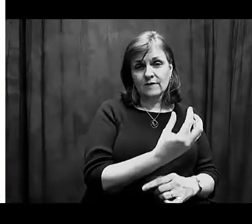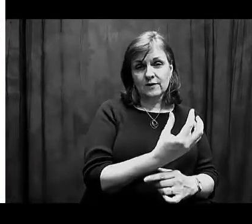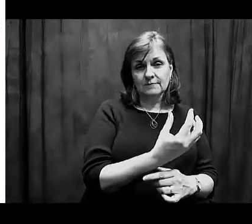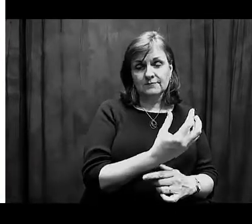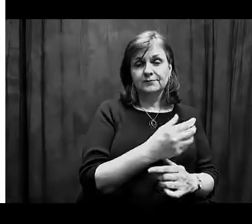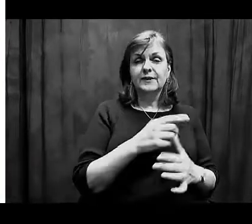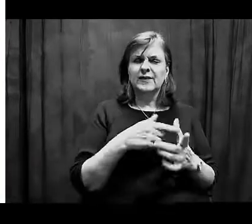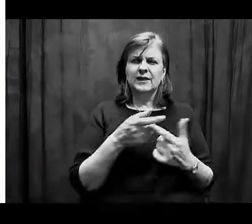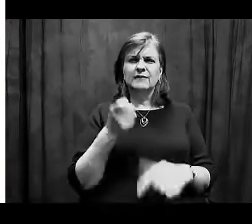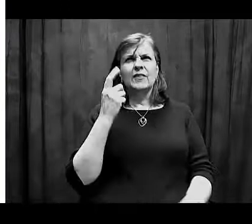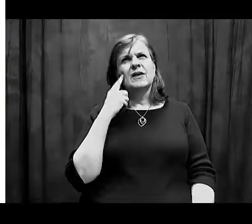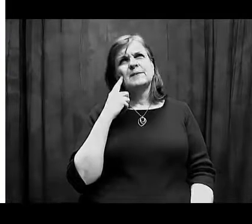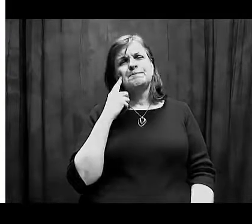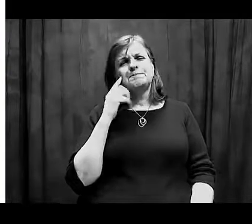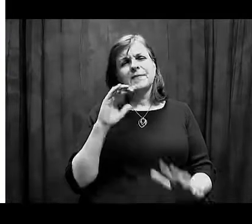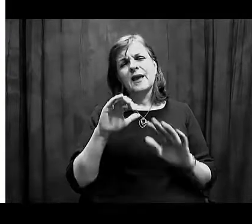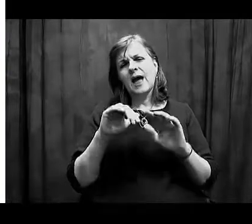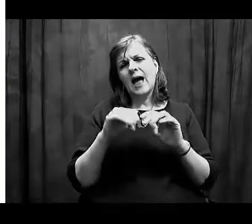wolf,